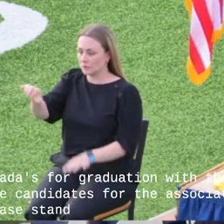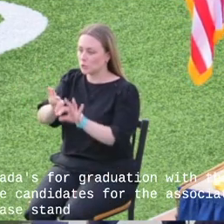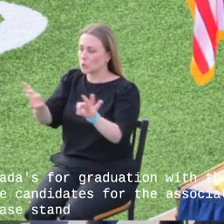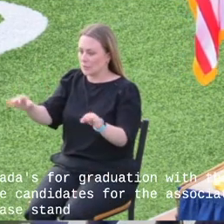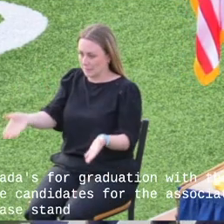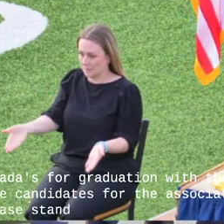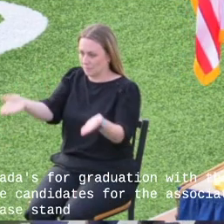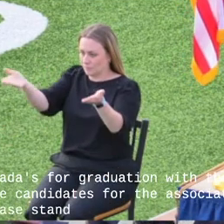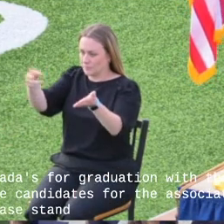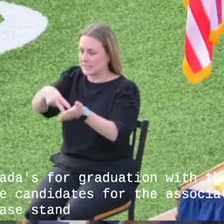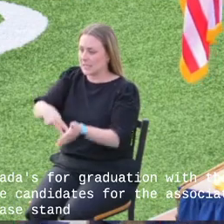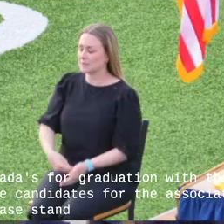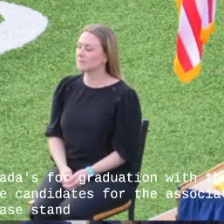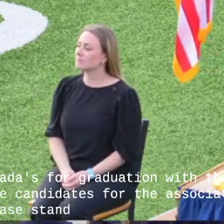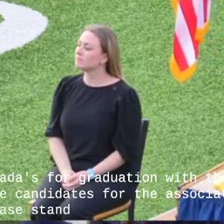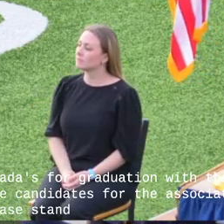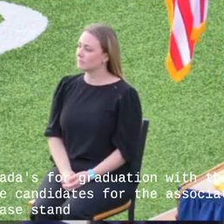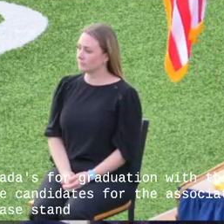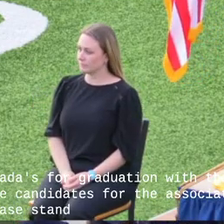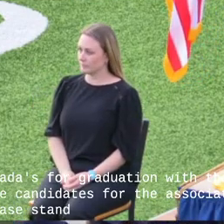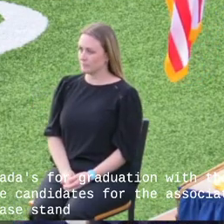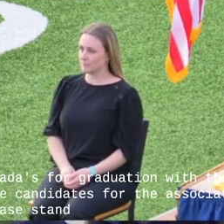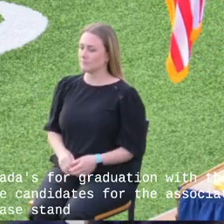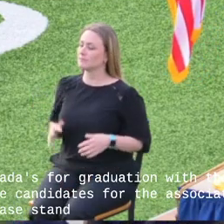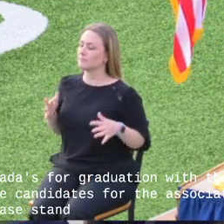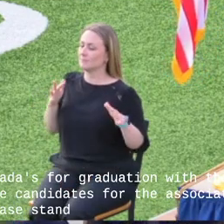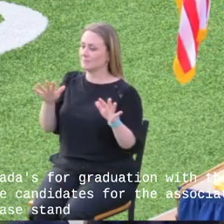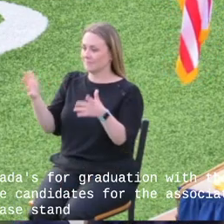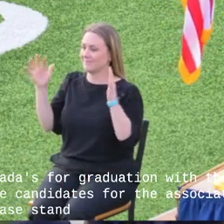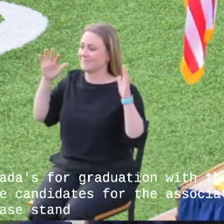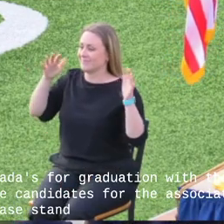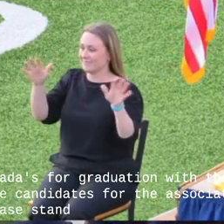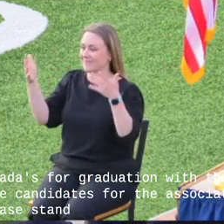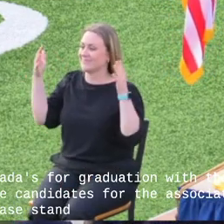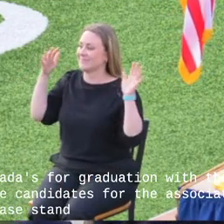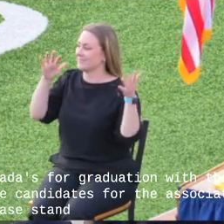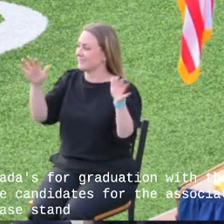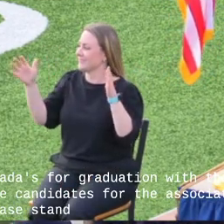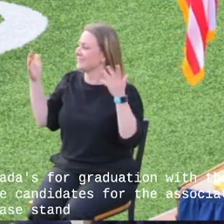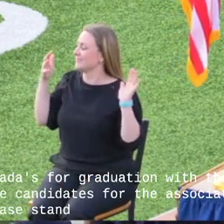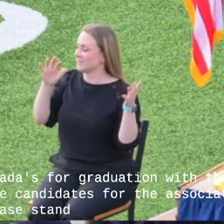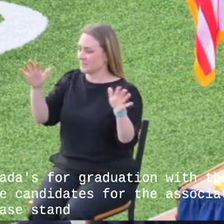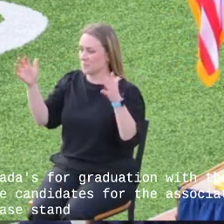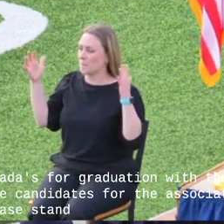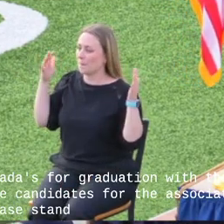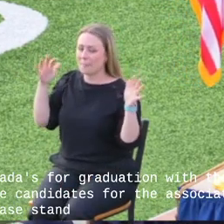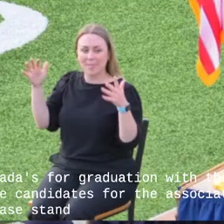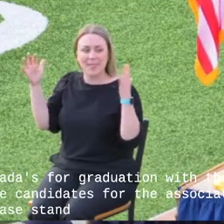Congratulations.